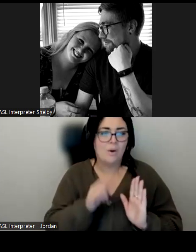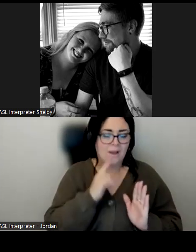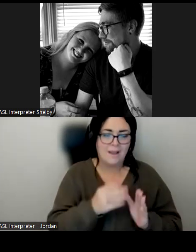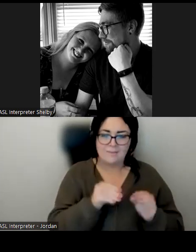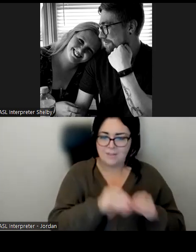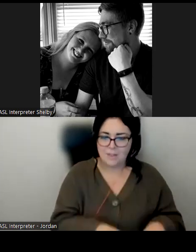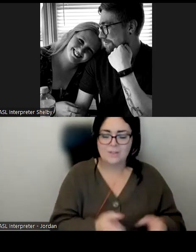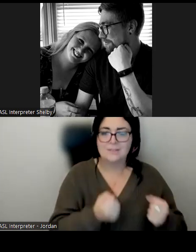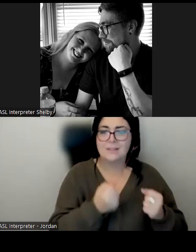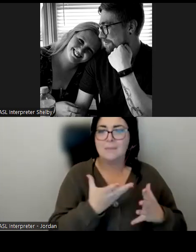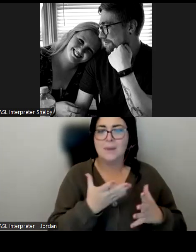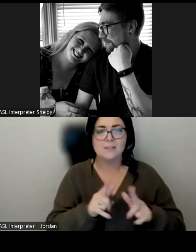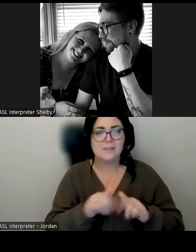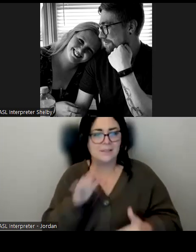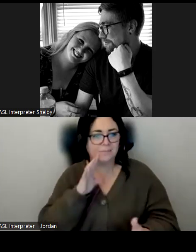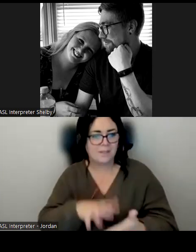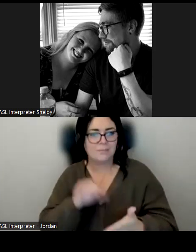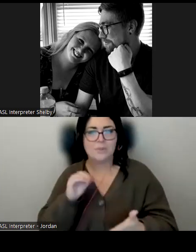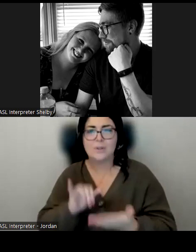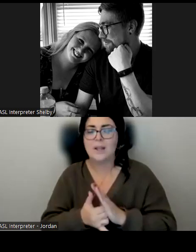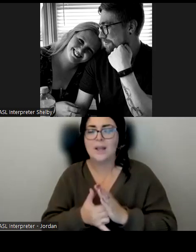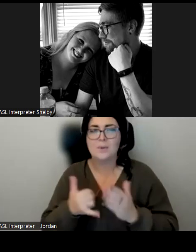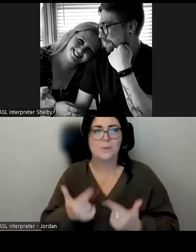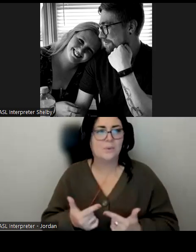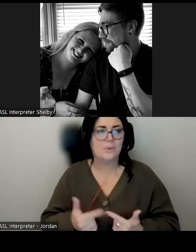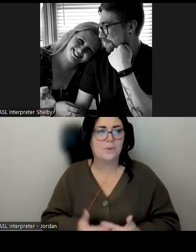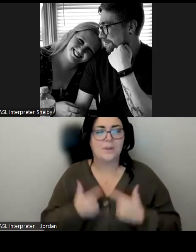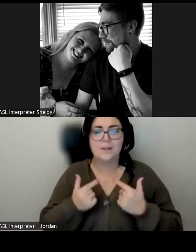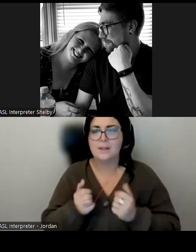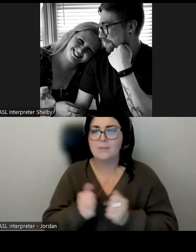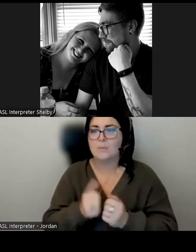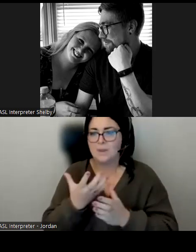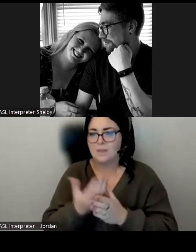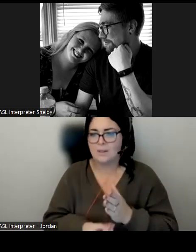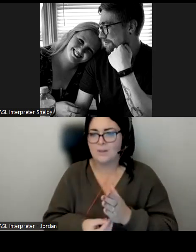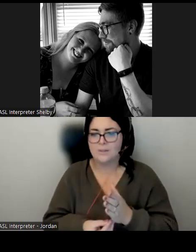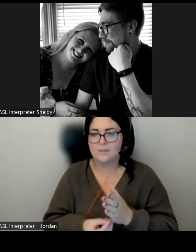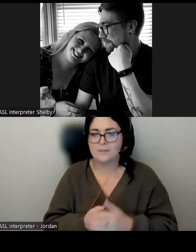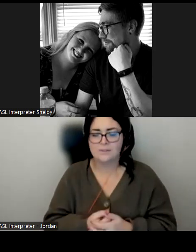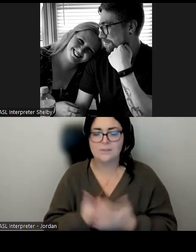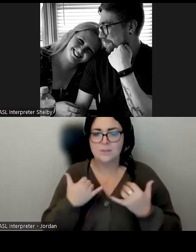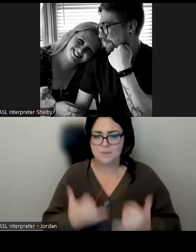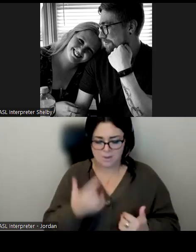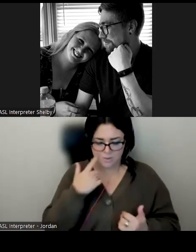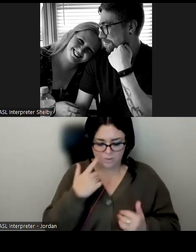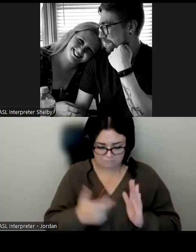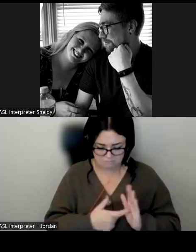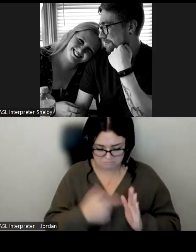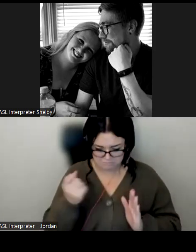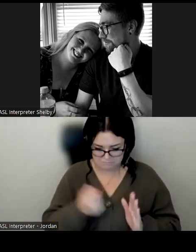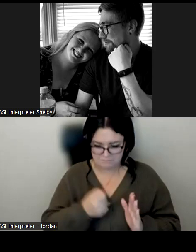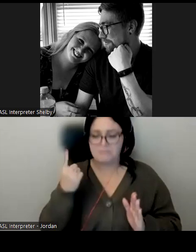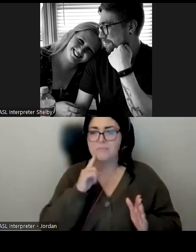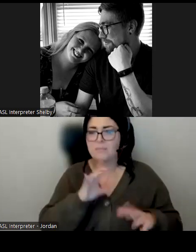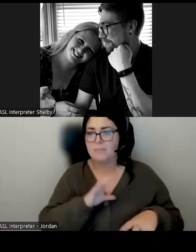that loss. It's just how do you move through, while acknowledging that you're hurting and maybe